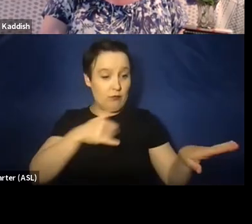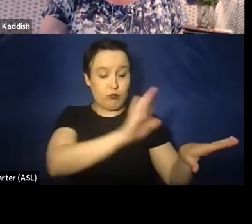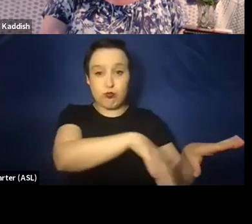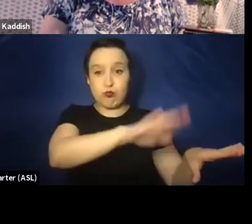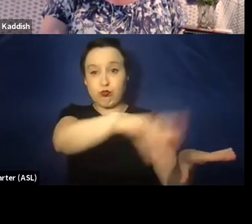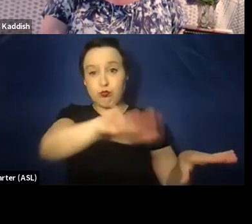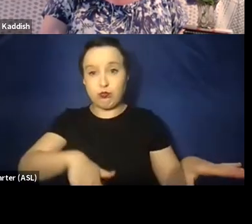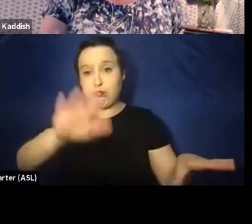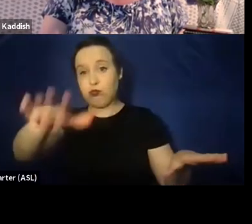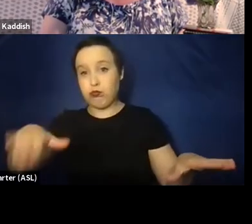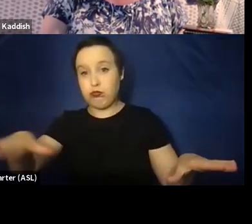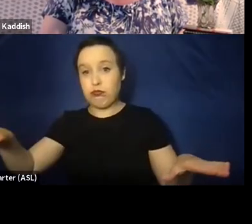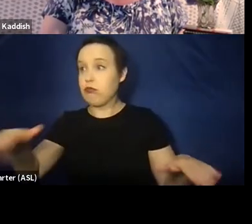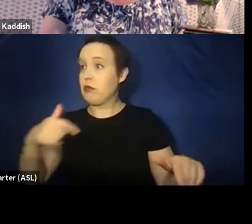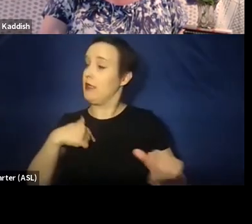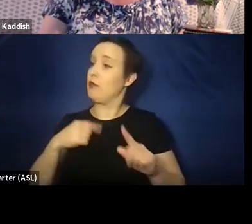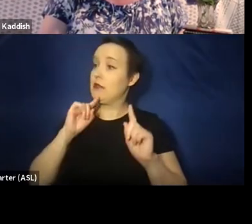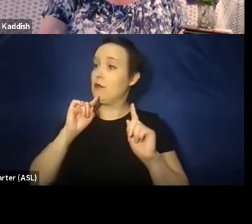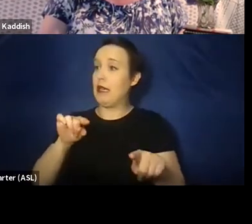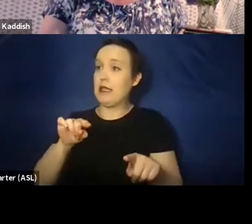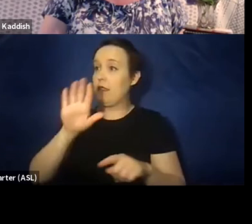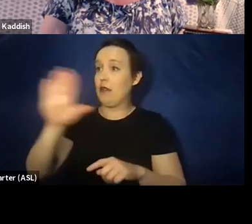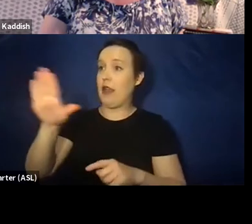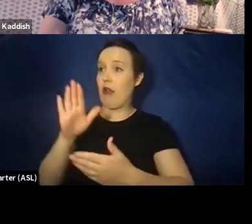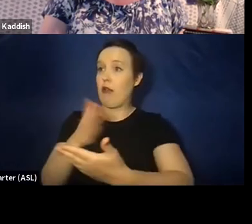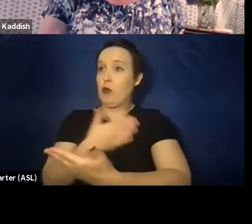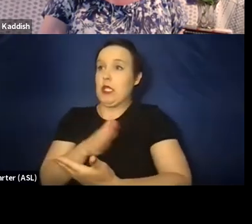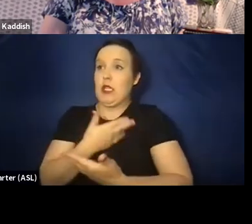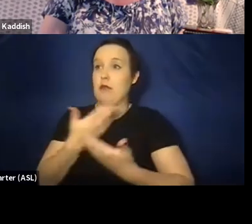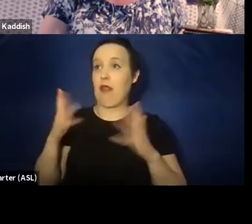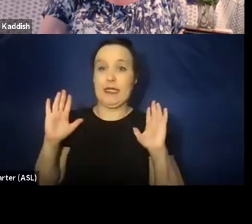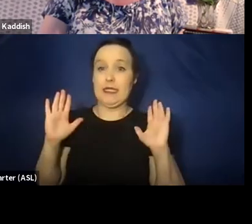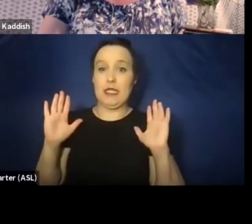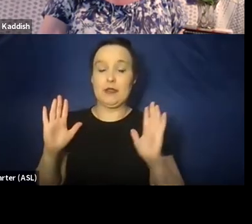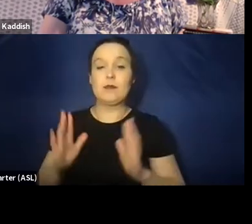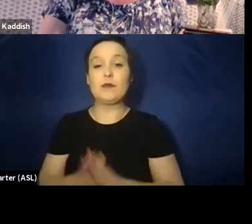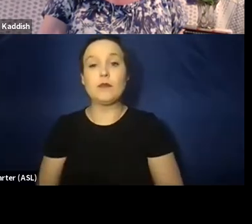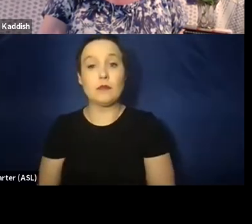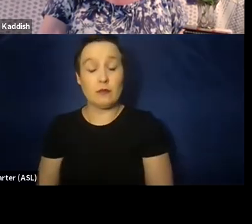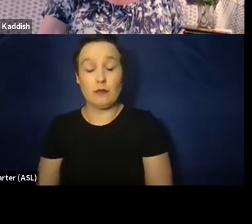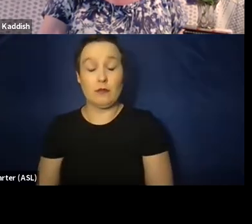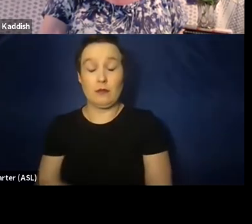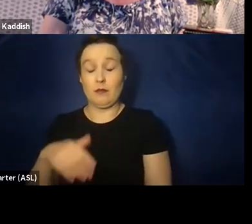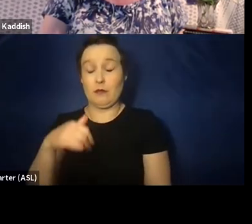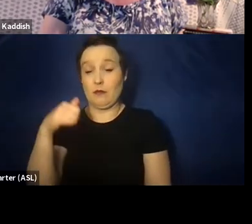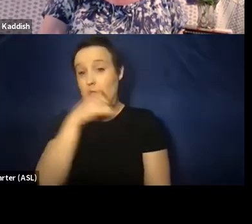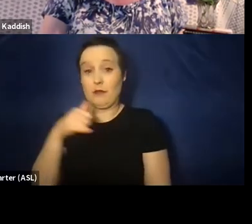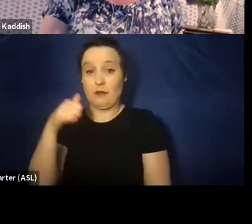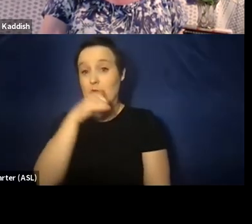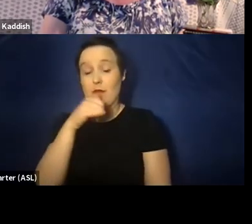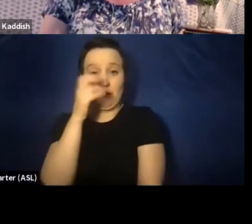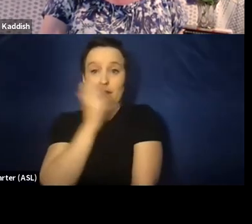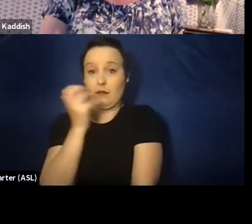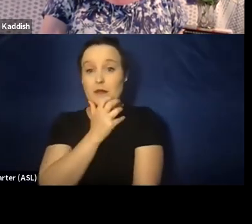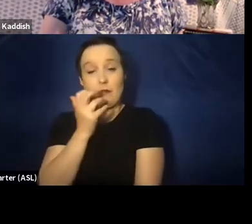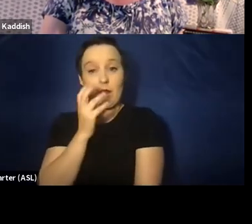and I simply responded to what they played. And it was amazing to me and